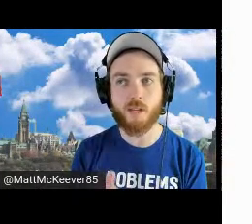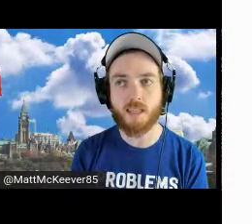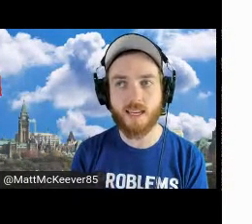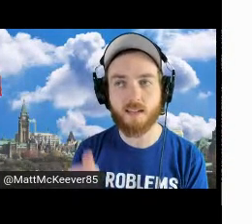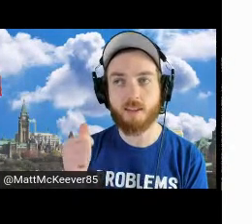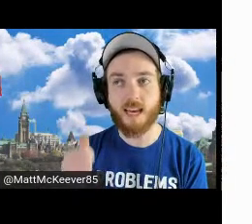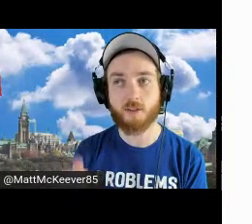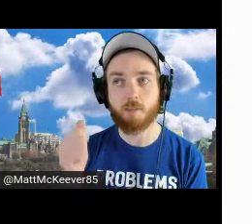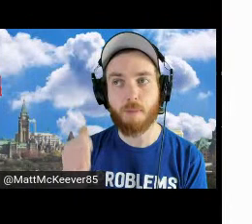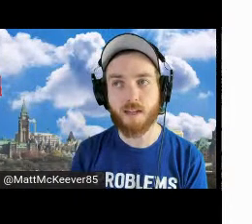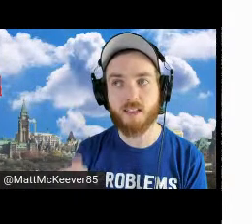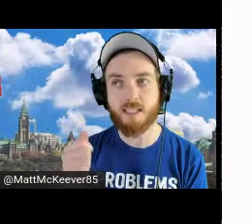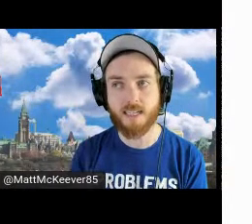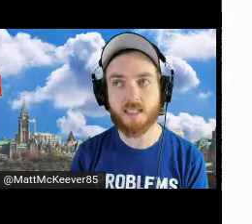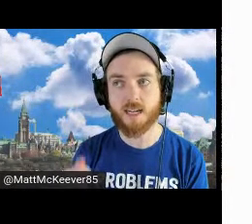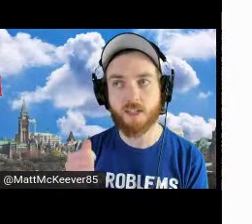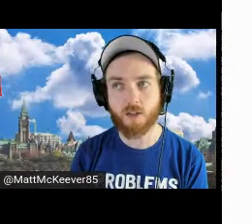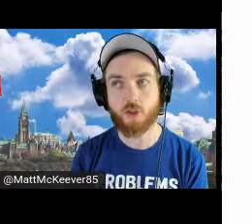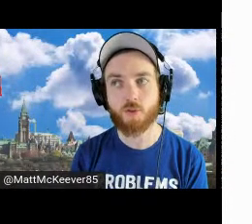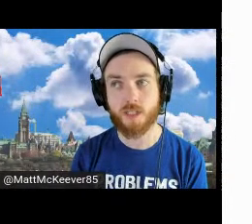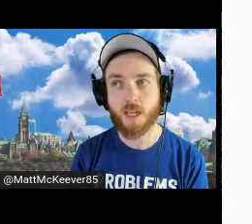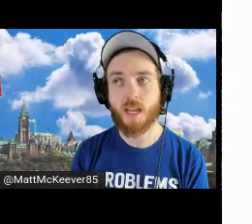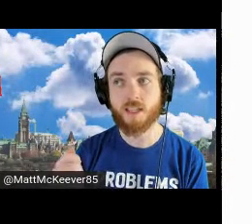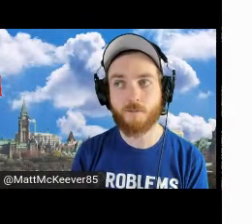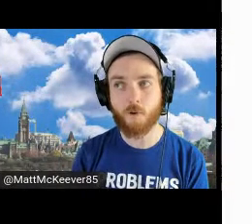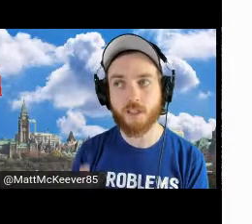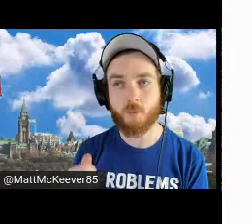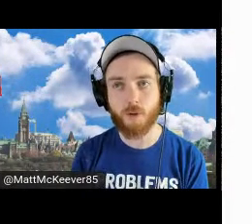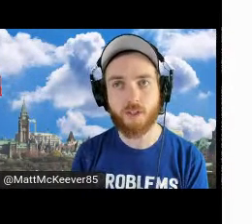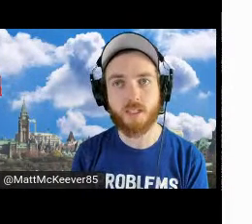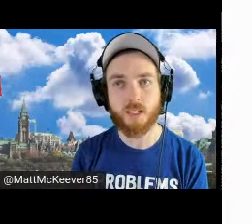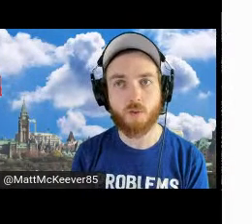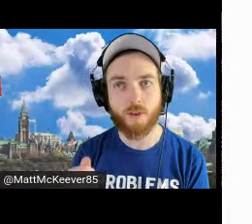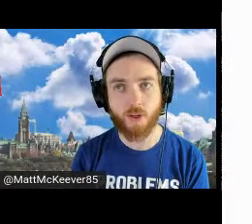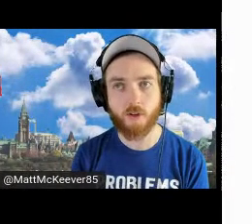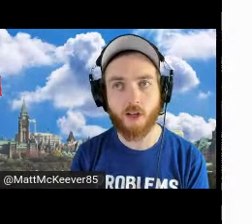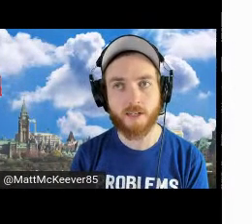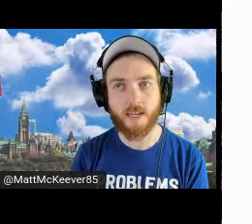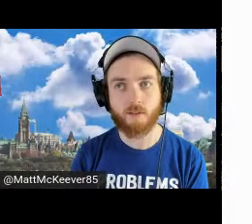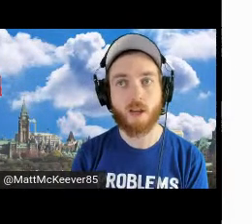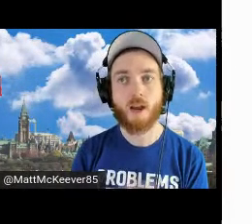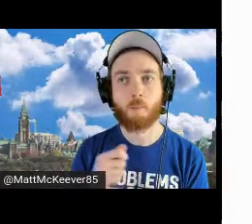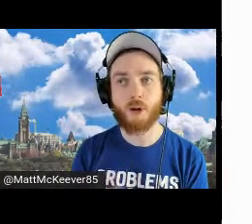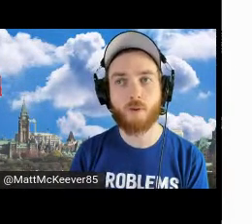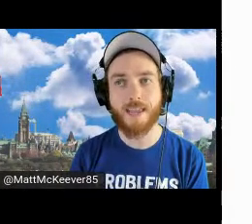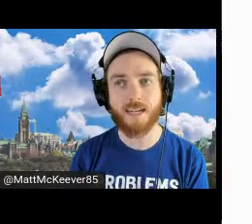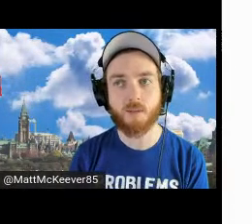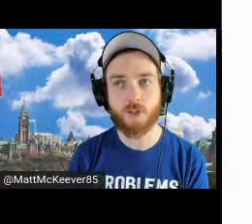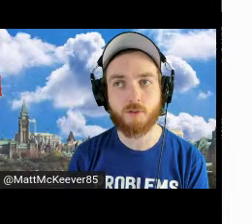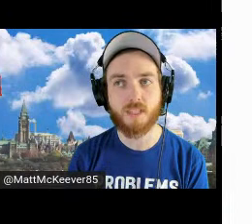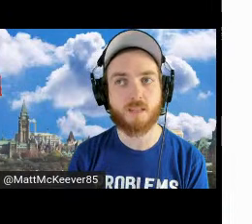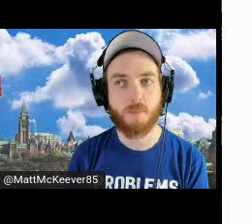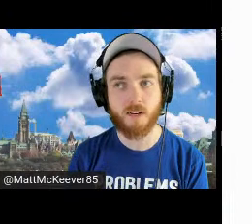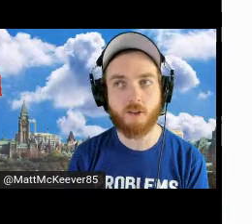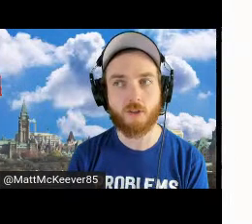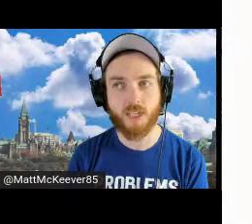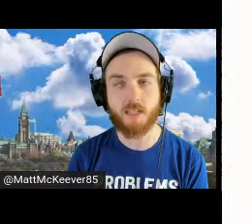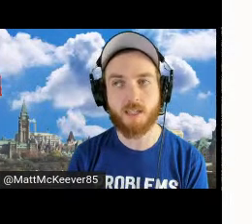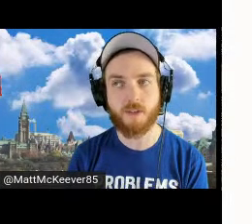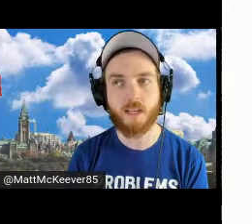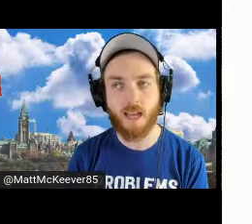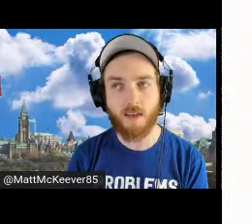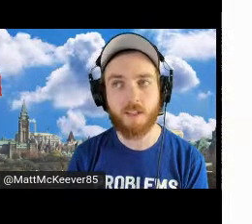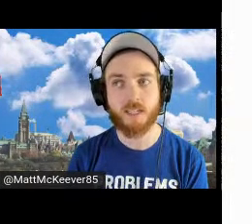over 20,000 medically necessary surgeries and to force Albertans into a third lockdown. But when asked to produce this medical